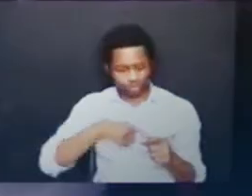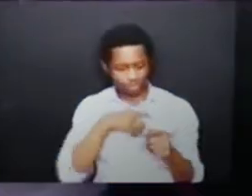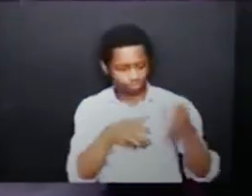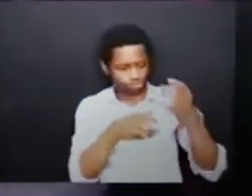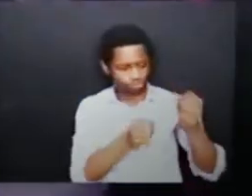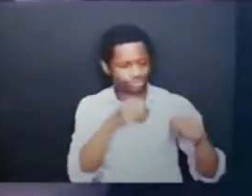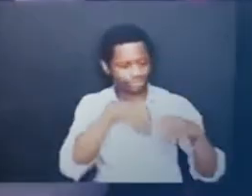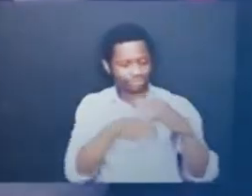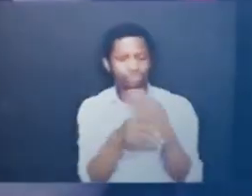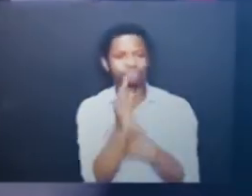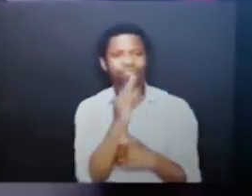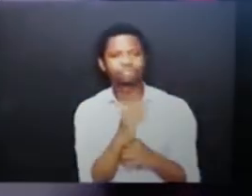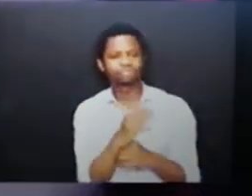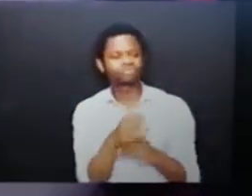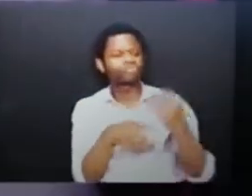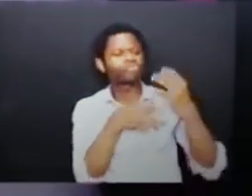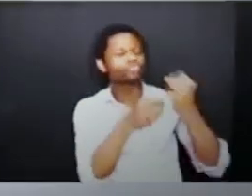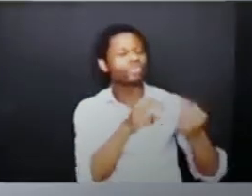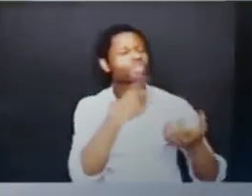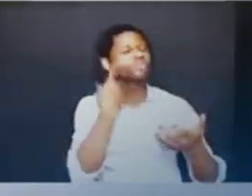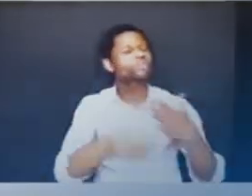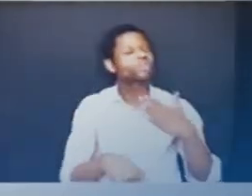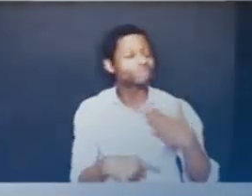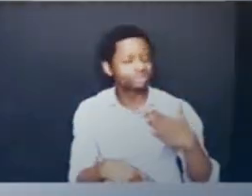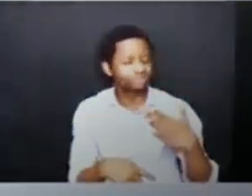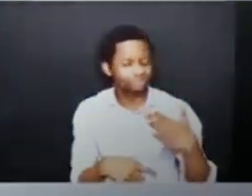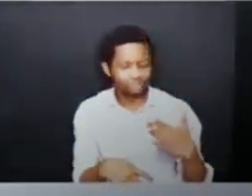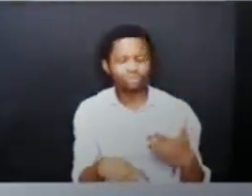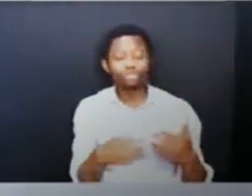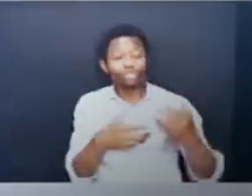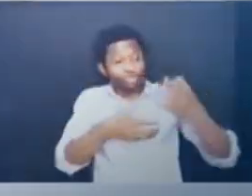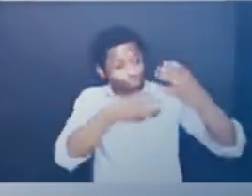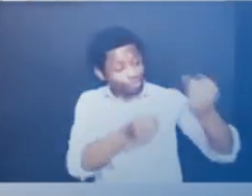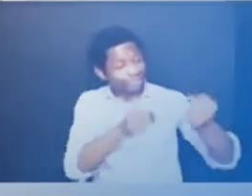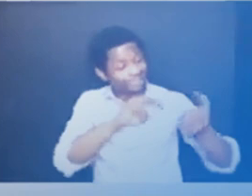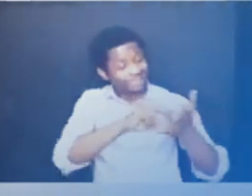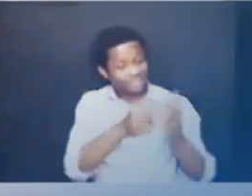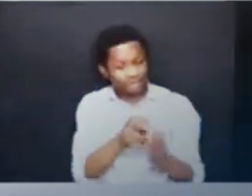is confident expectation of something.